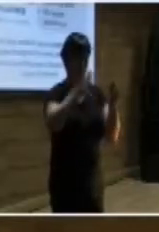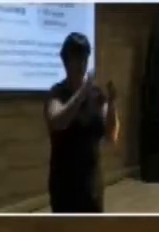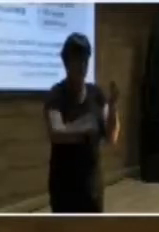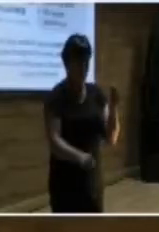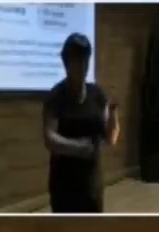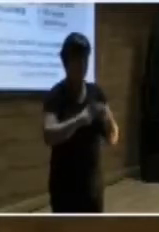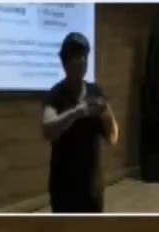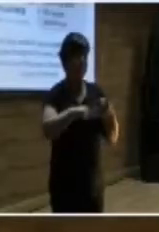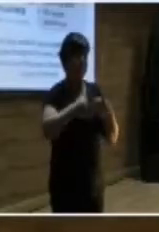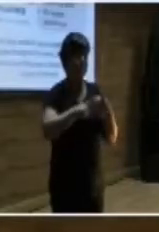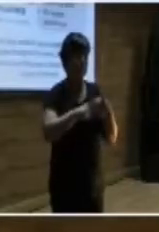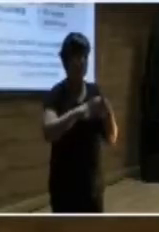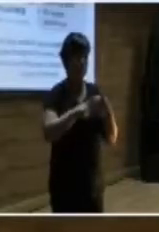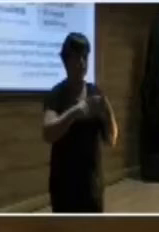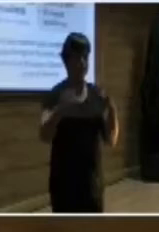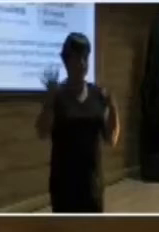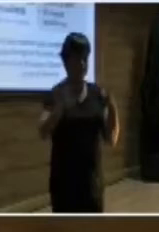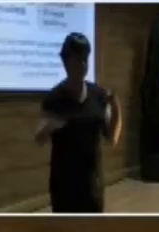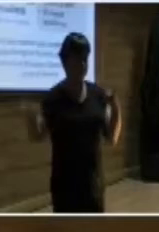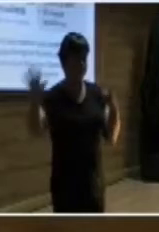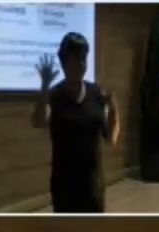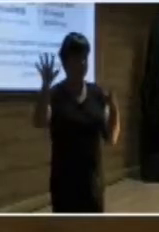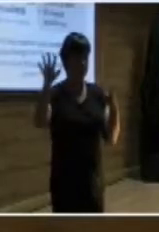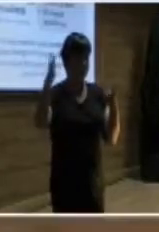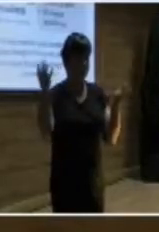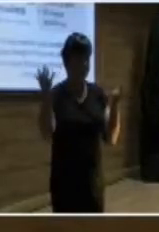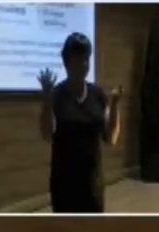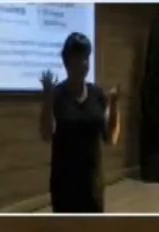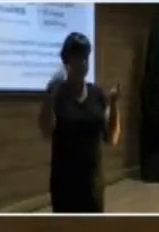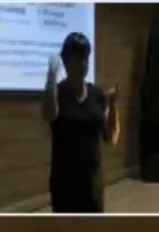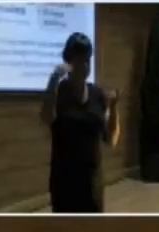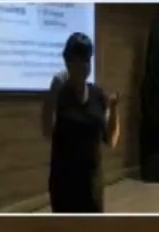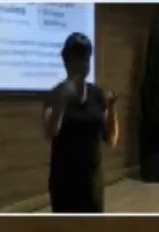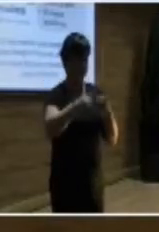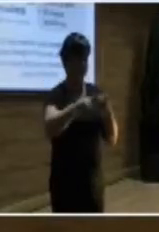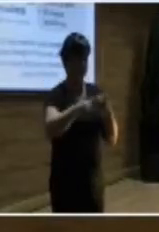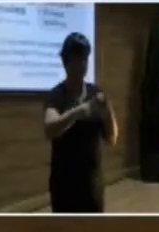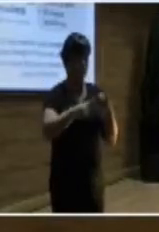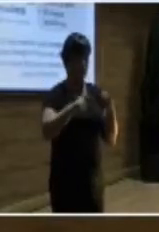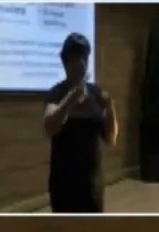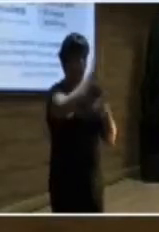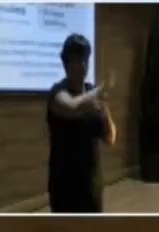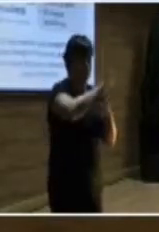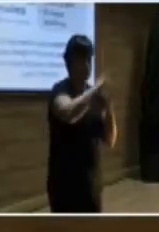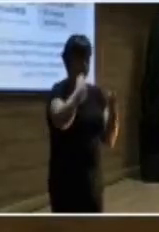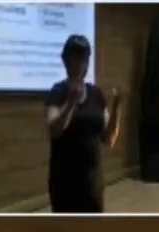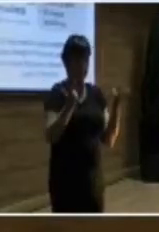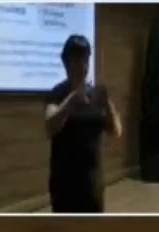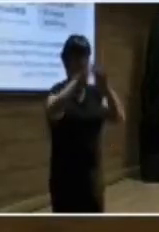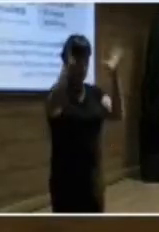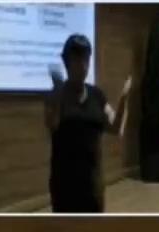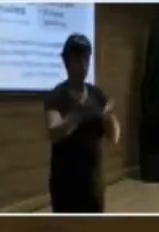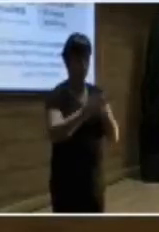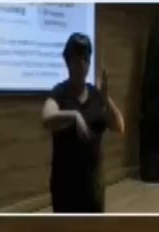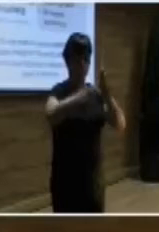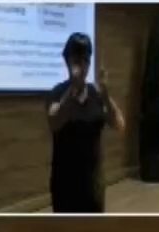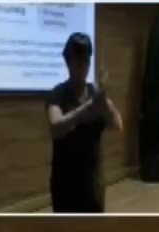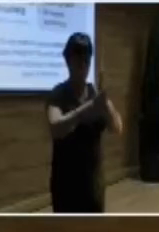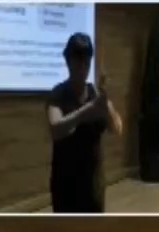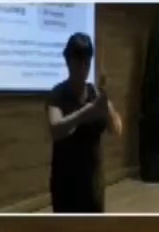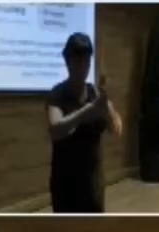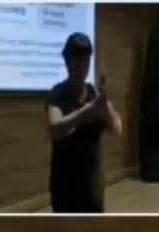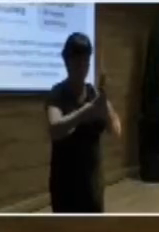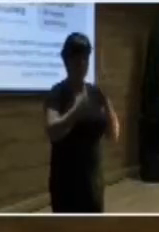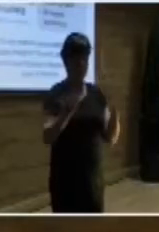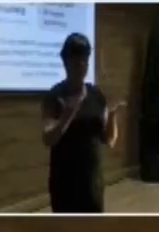Middle East, in the Pacific, all over the world. And together we have a very strong voice,